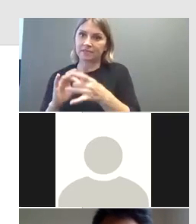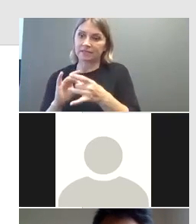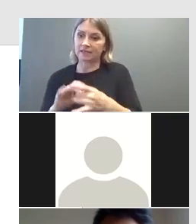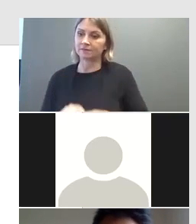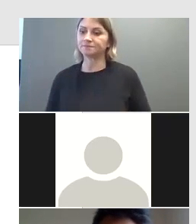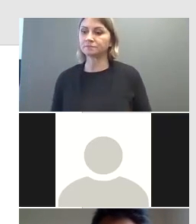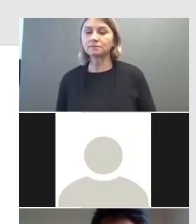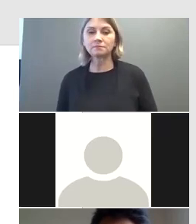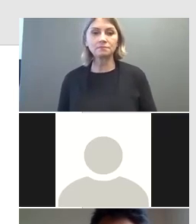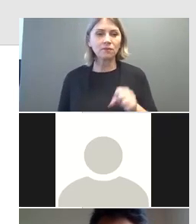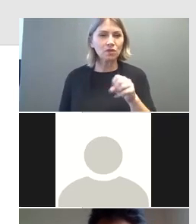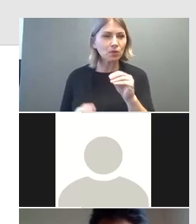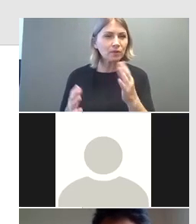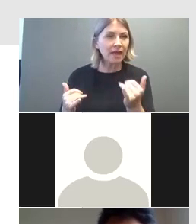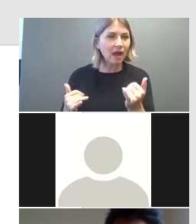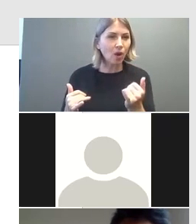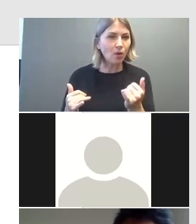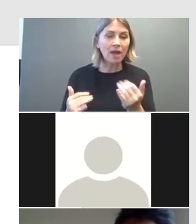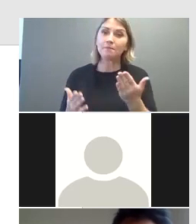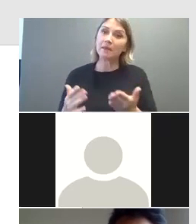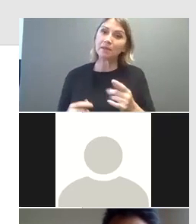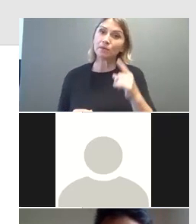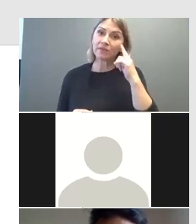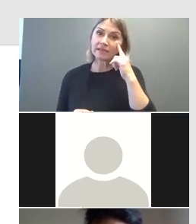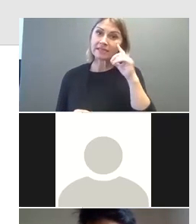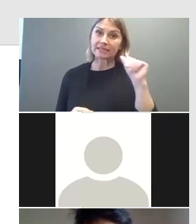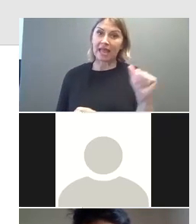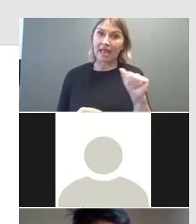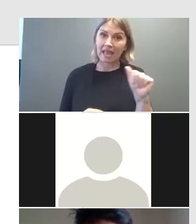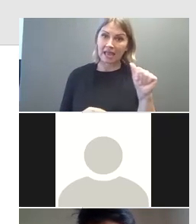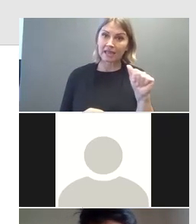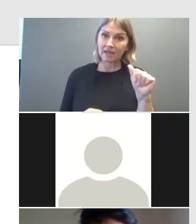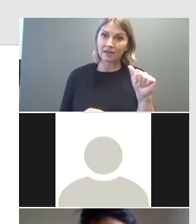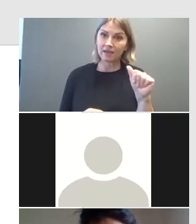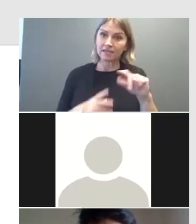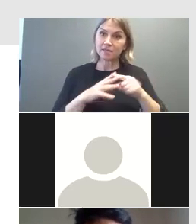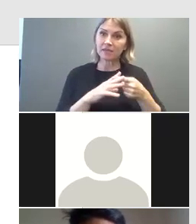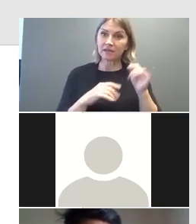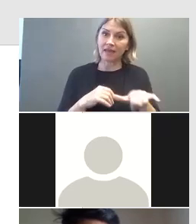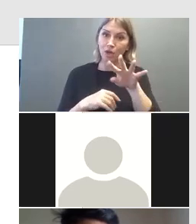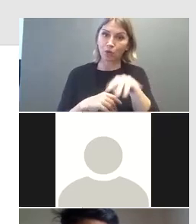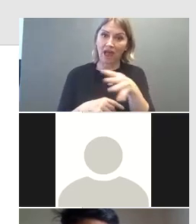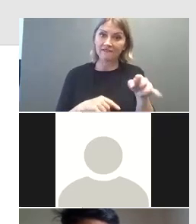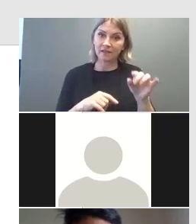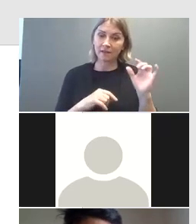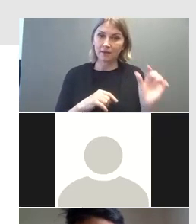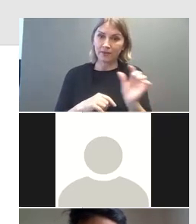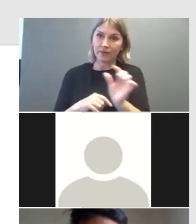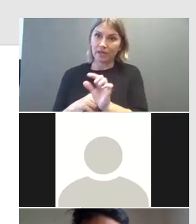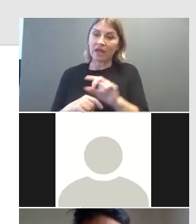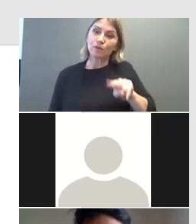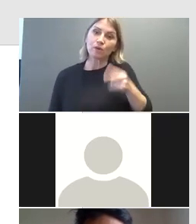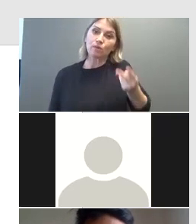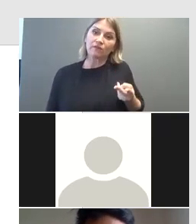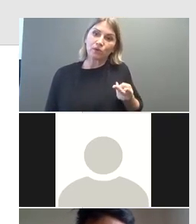Now, you might wonder that since A is in the beginning of this graph, that is why we are reversing it, and that